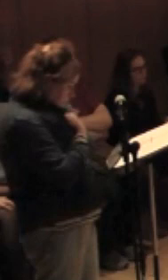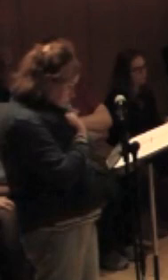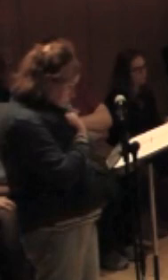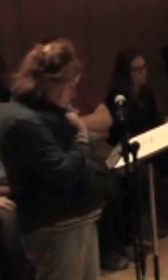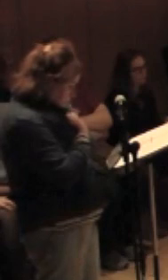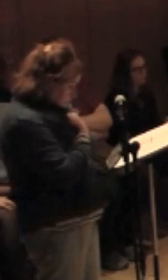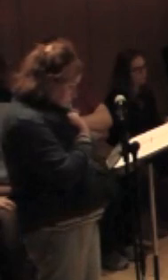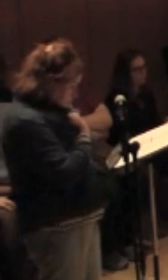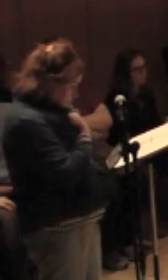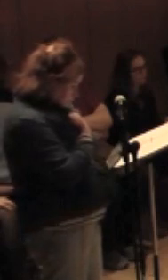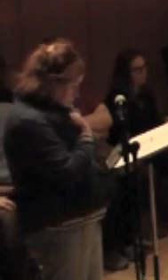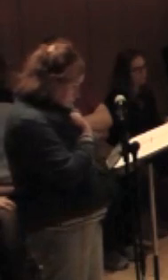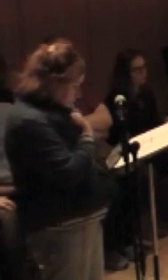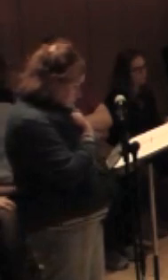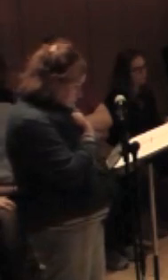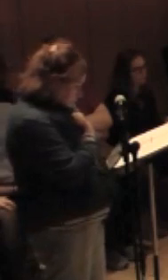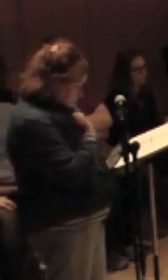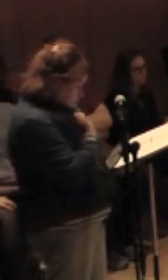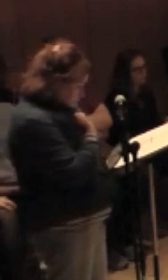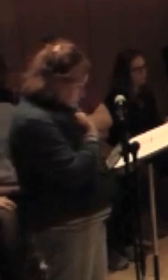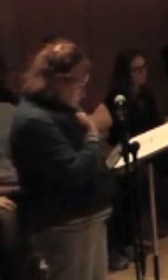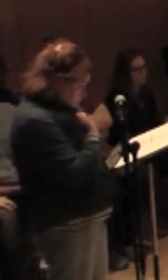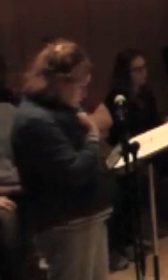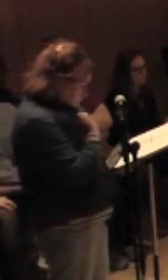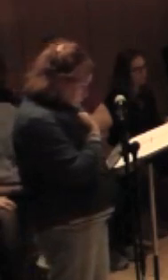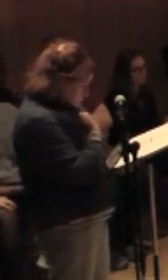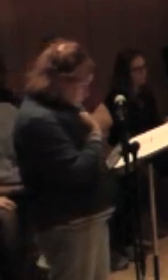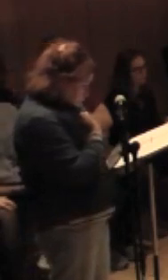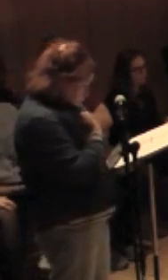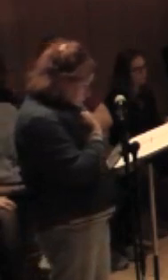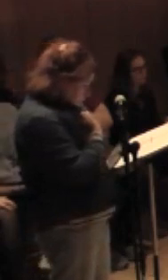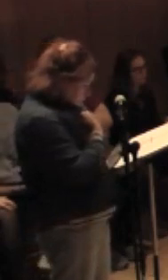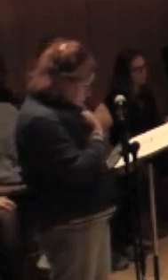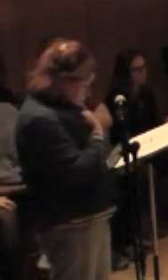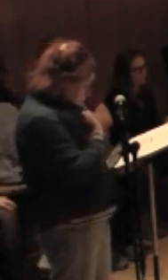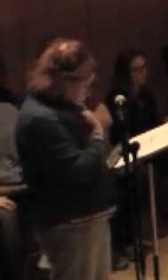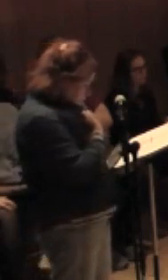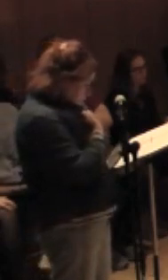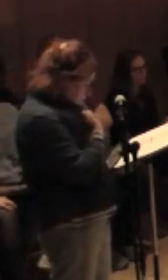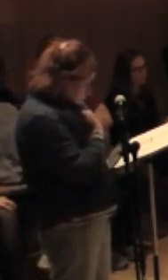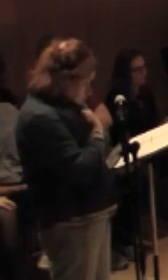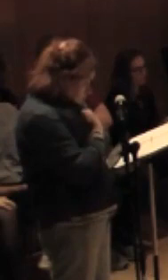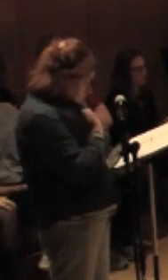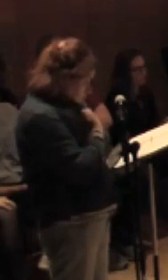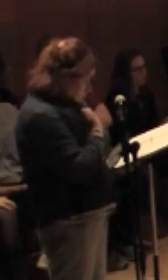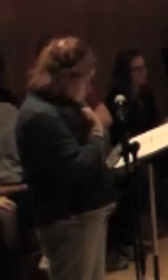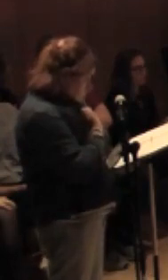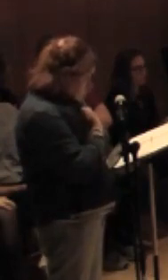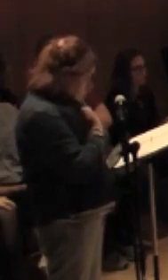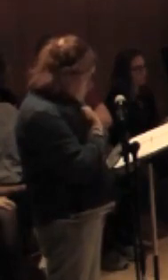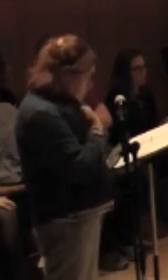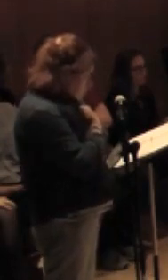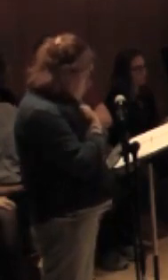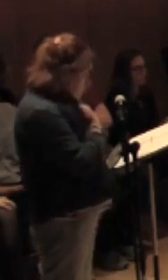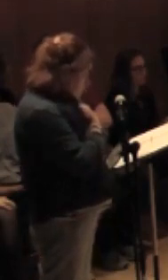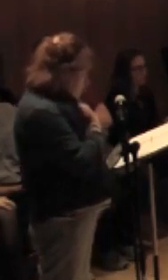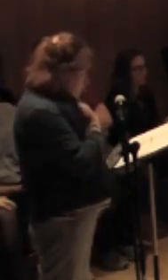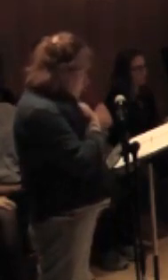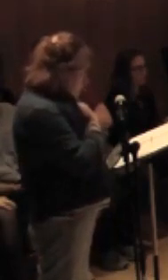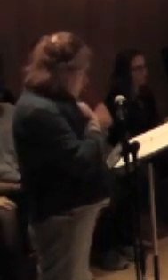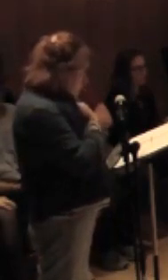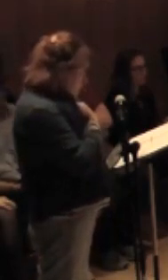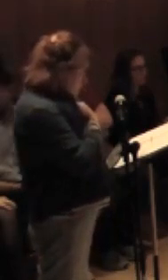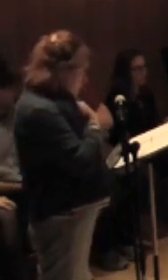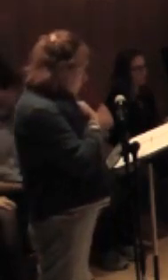wind in the darkness I want to be with the two of you I didn't want to